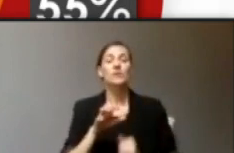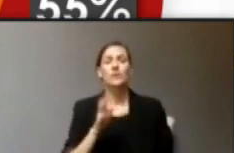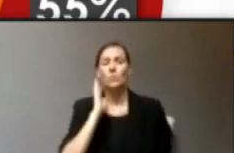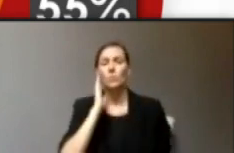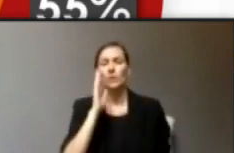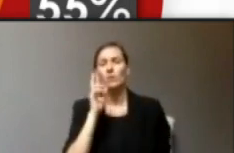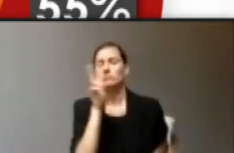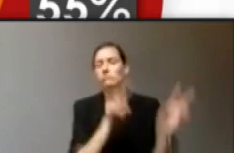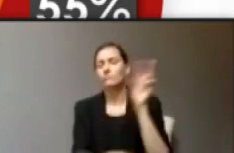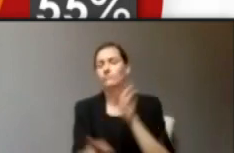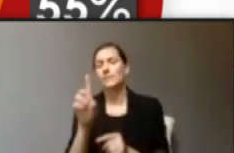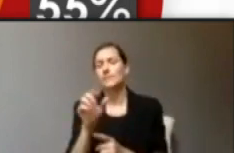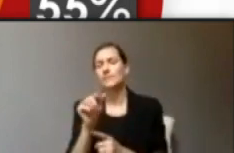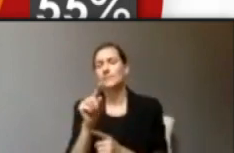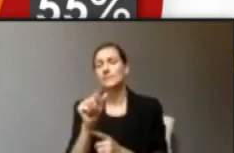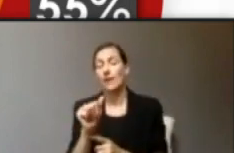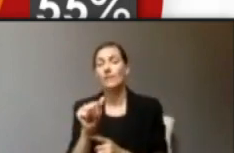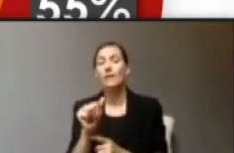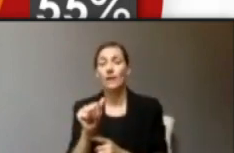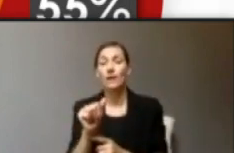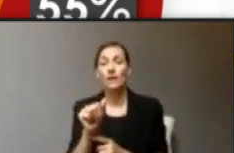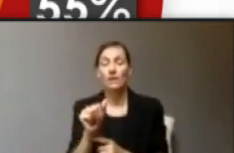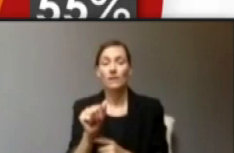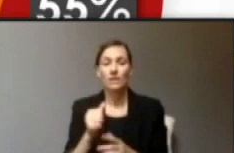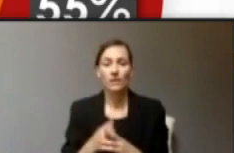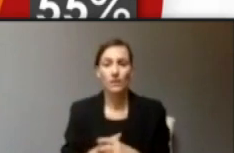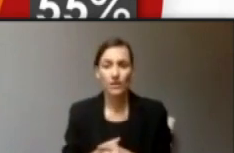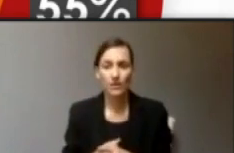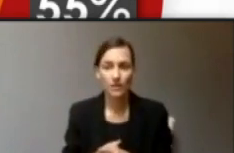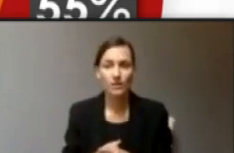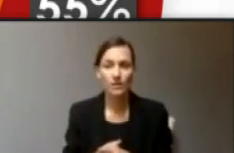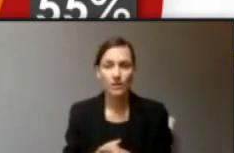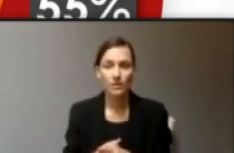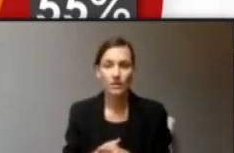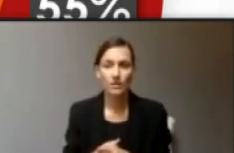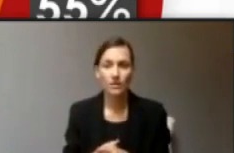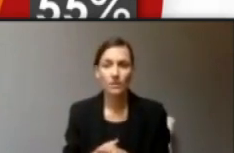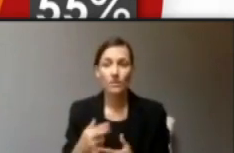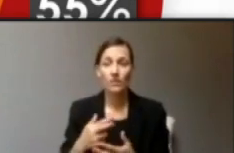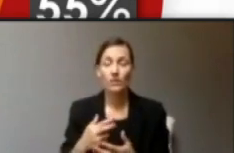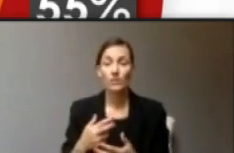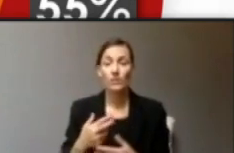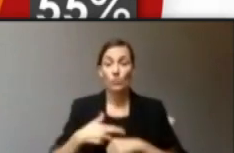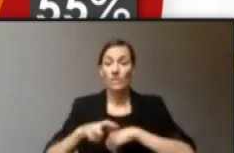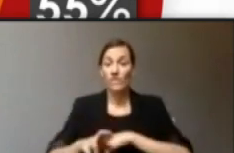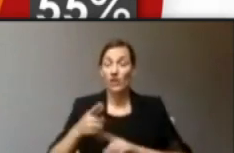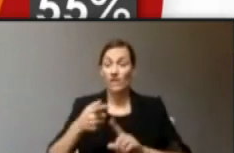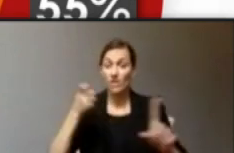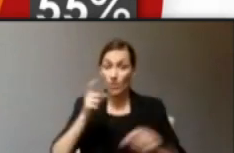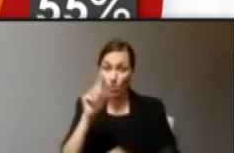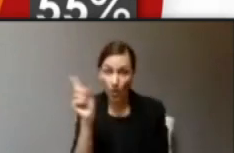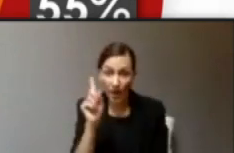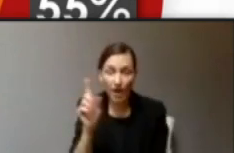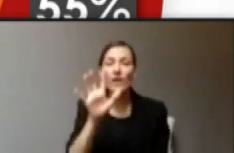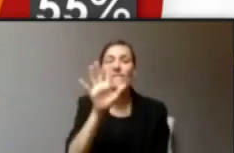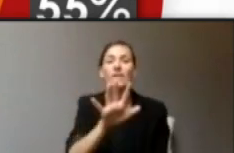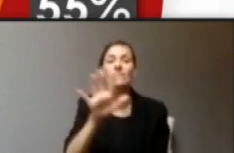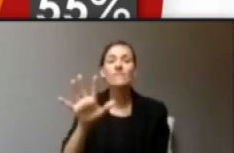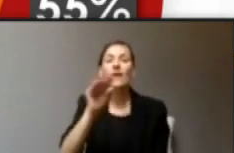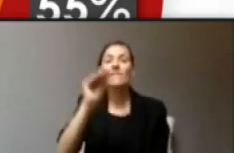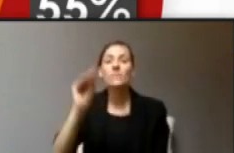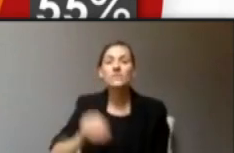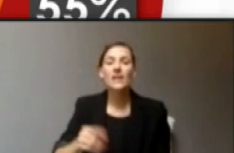take a look at the data. As far as where we get the funds for this project from, About 55% are from